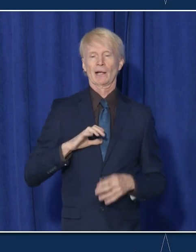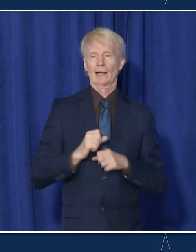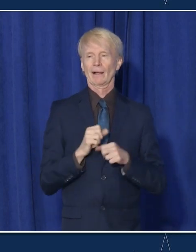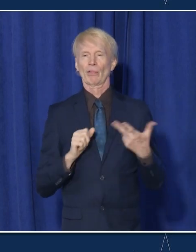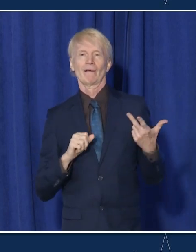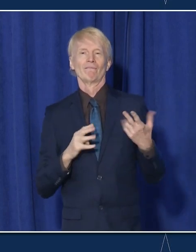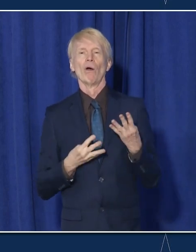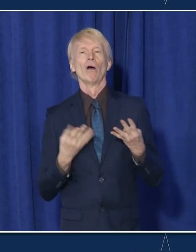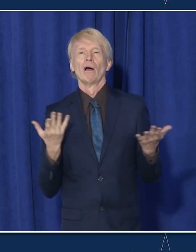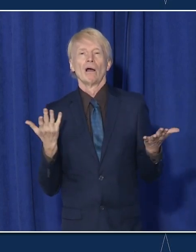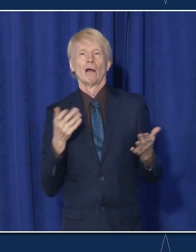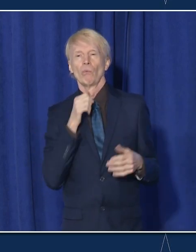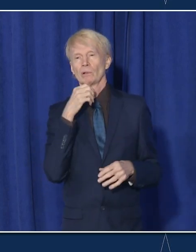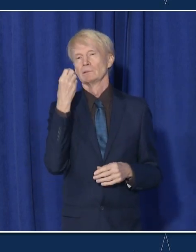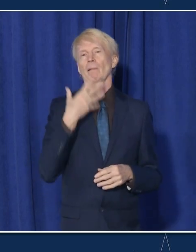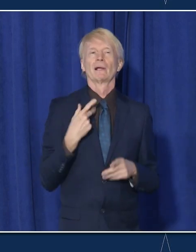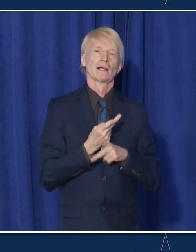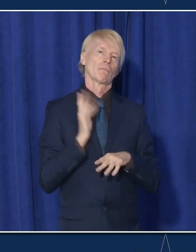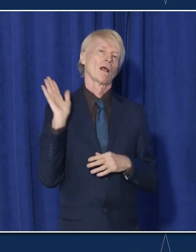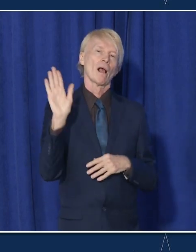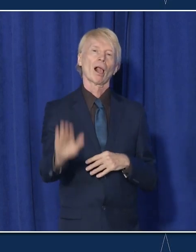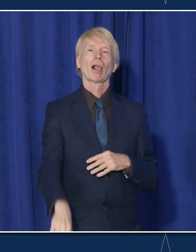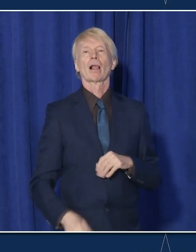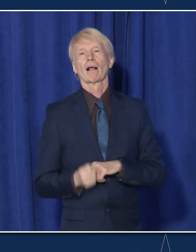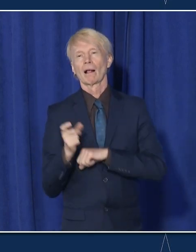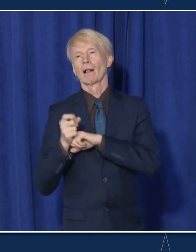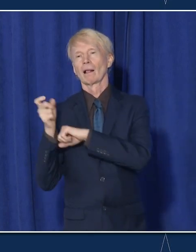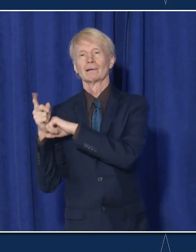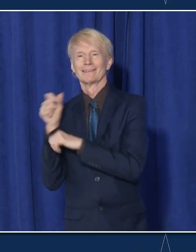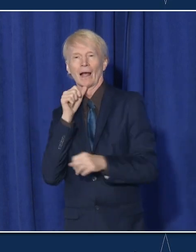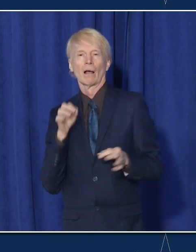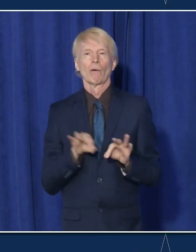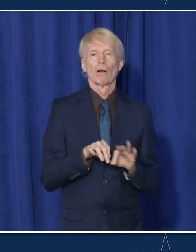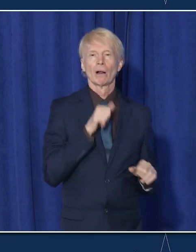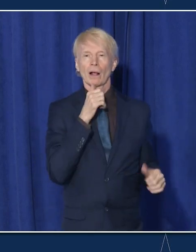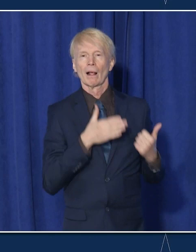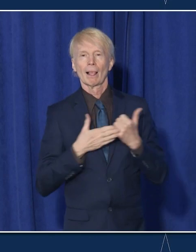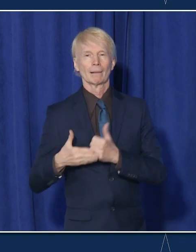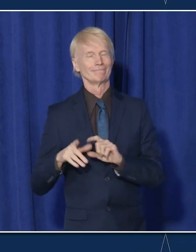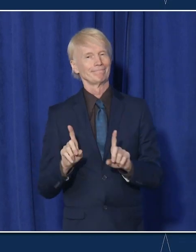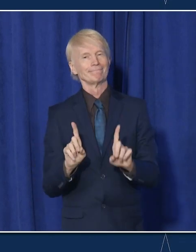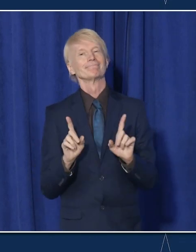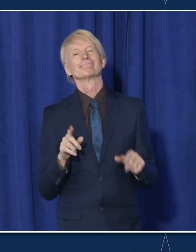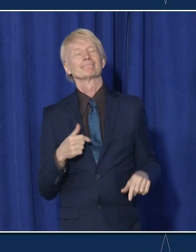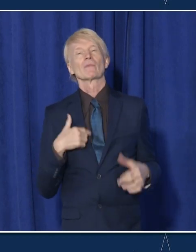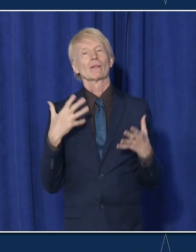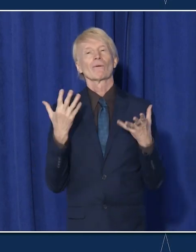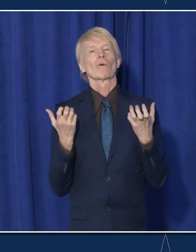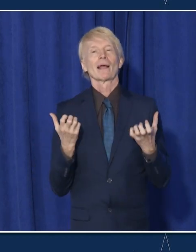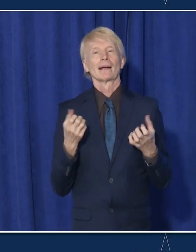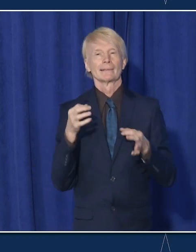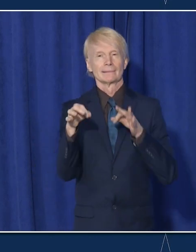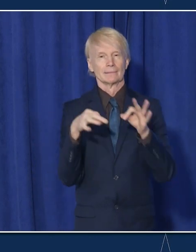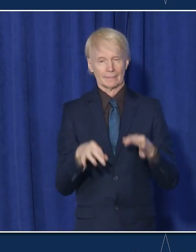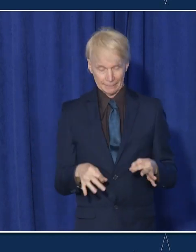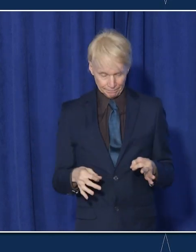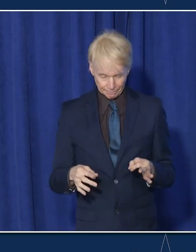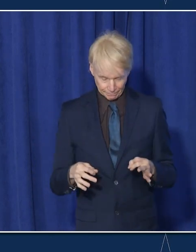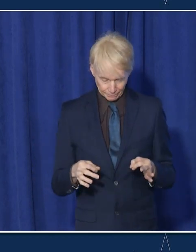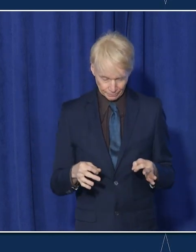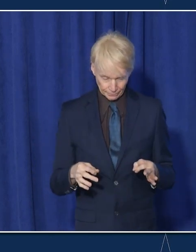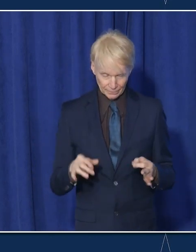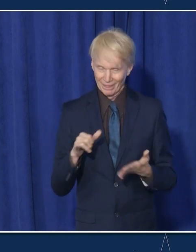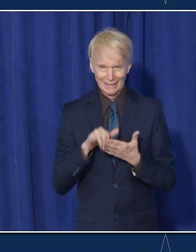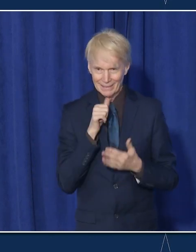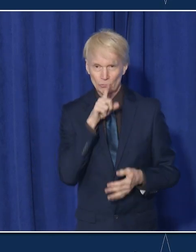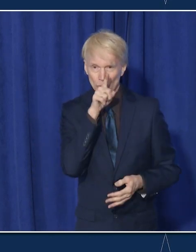another vaccine? They're just going to tell me to keep getting a vaccine over and over again. It isn't working. It isn't helping. And I want to just say that